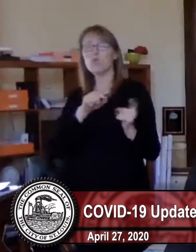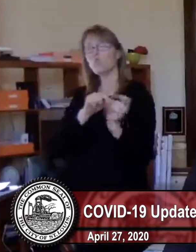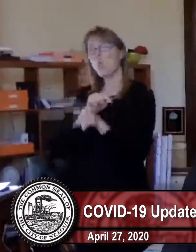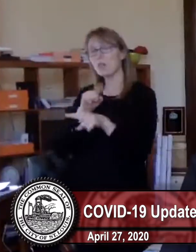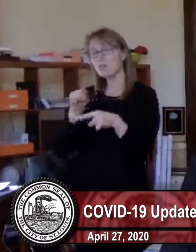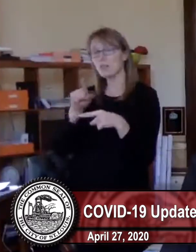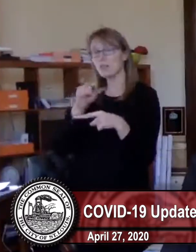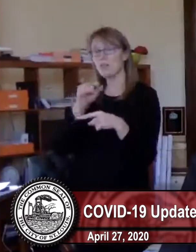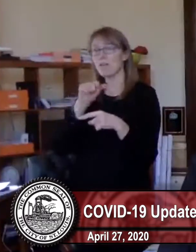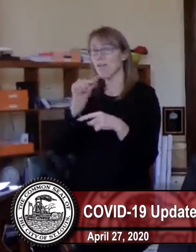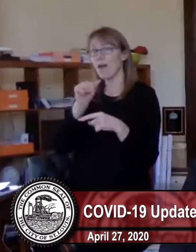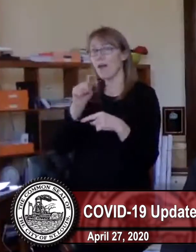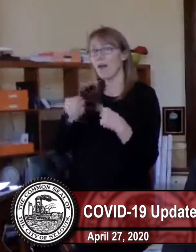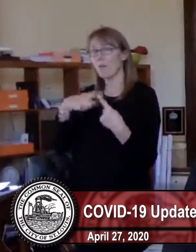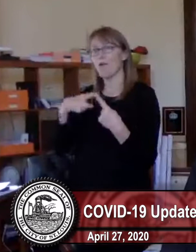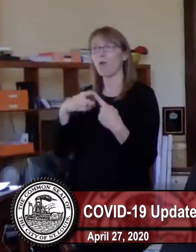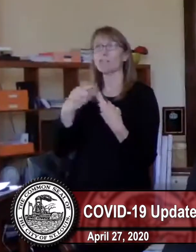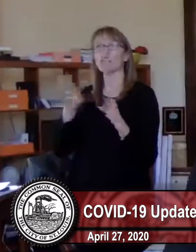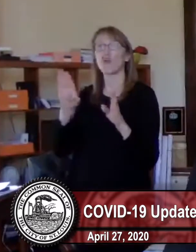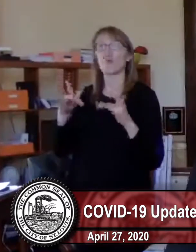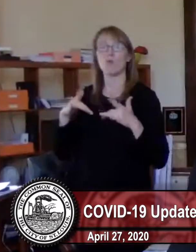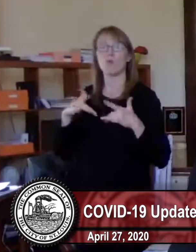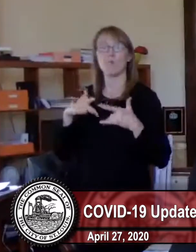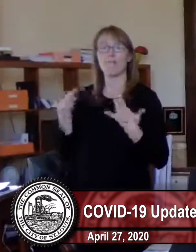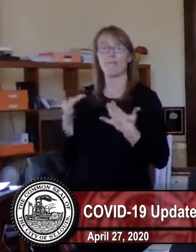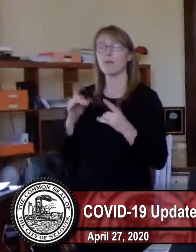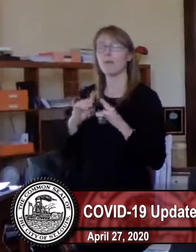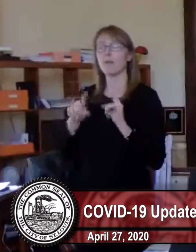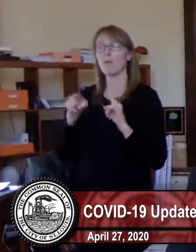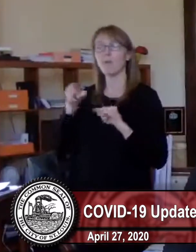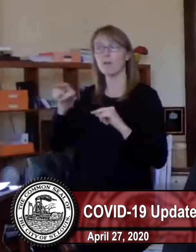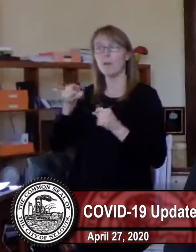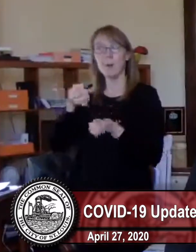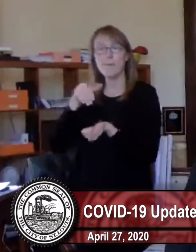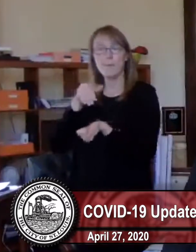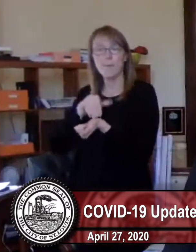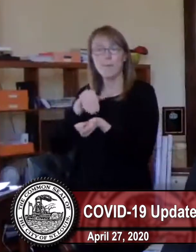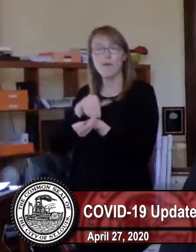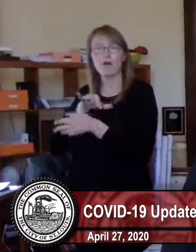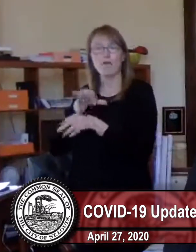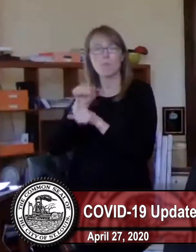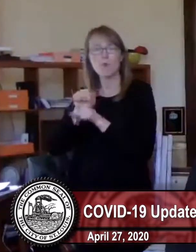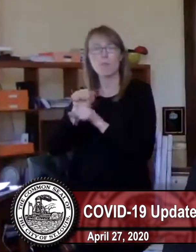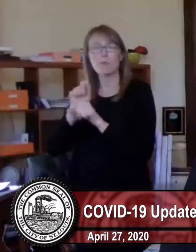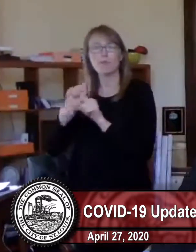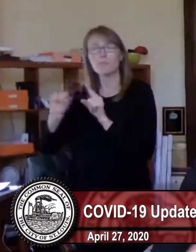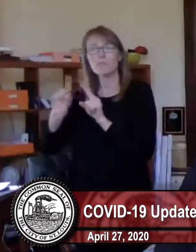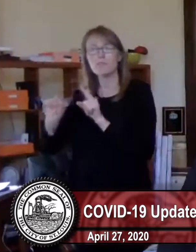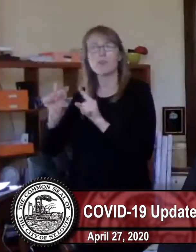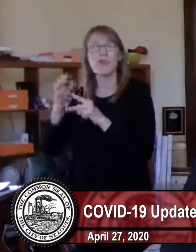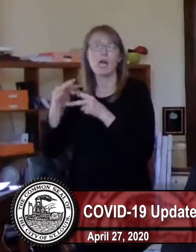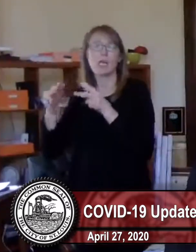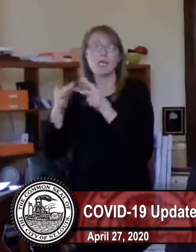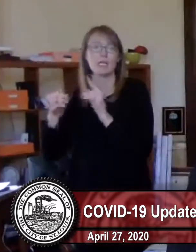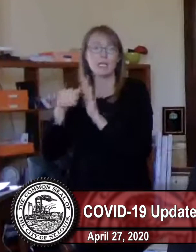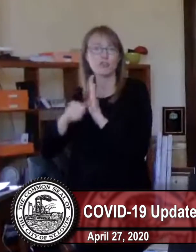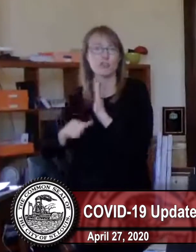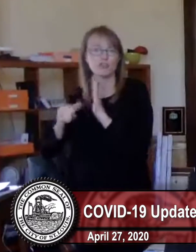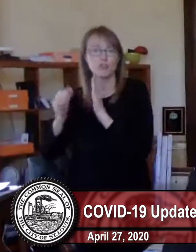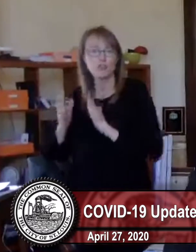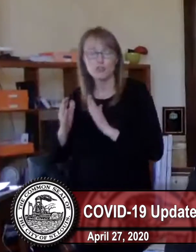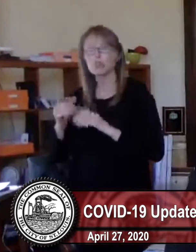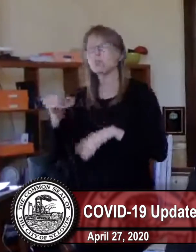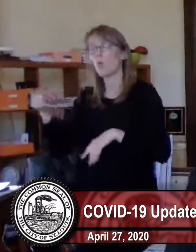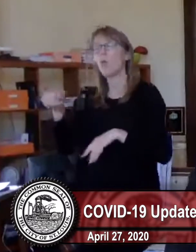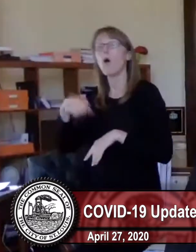that. As soon as there's some confidence that we have hit the peak and are going down, lowering the number of